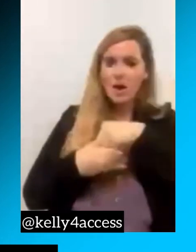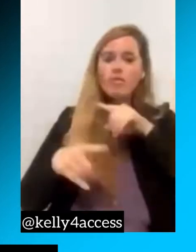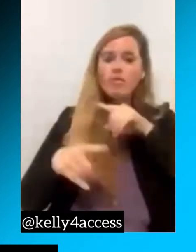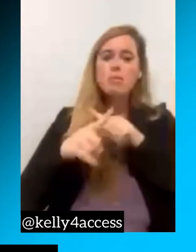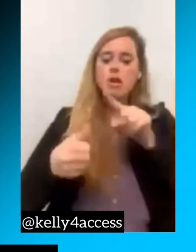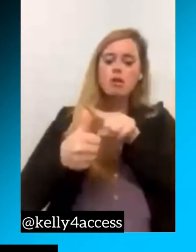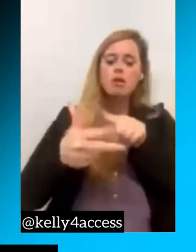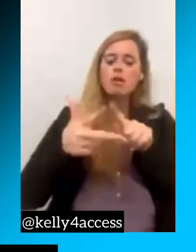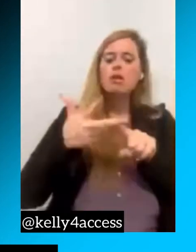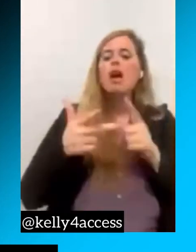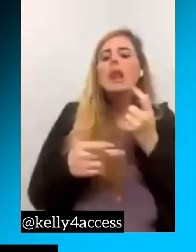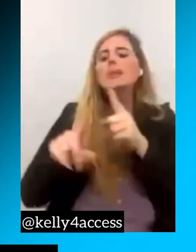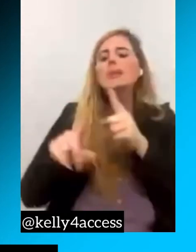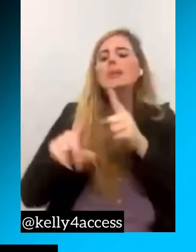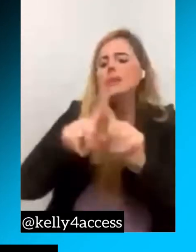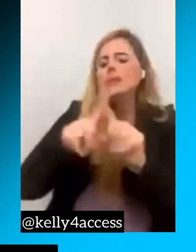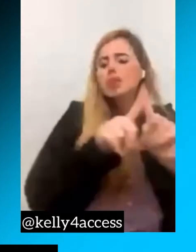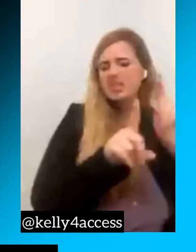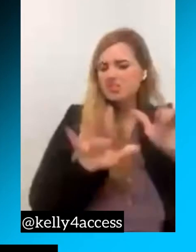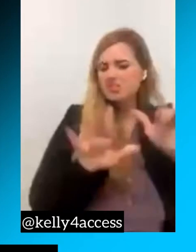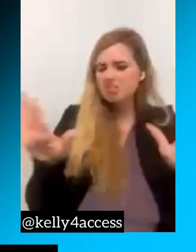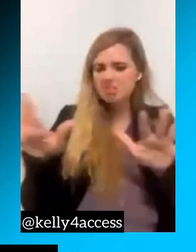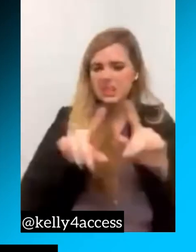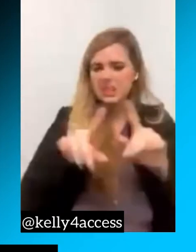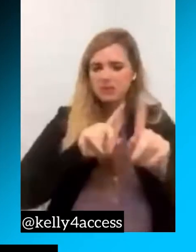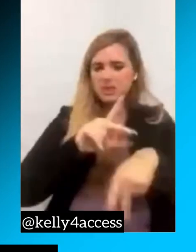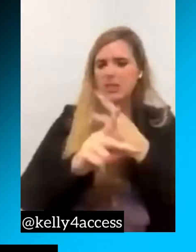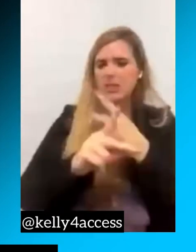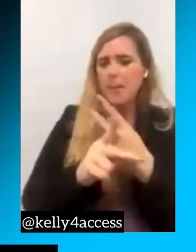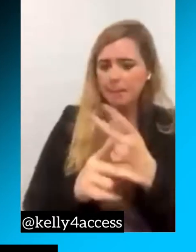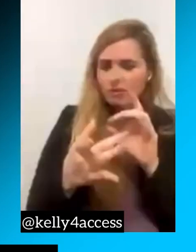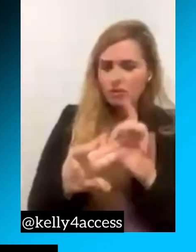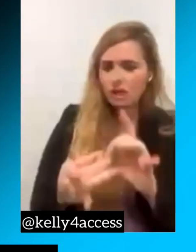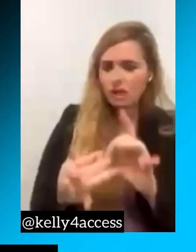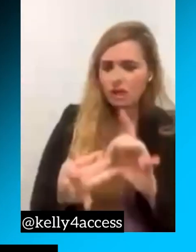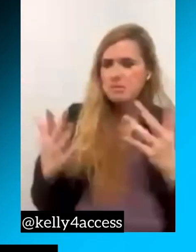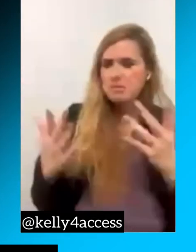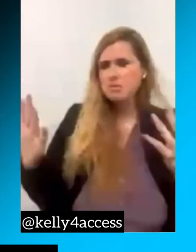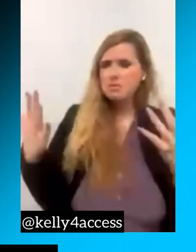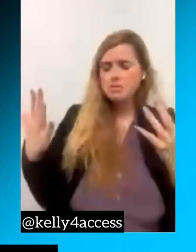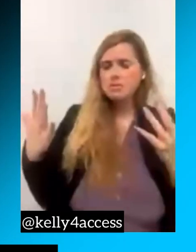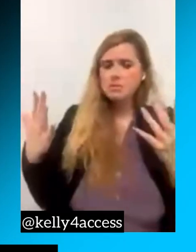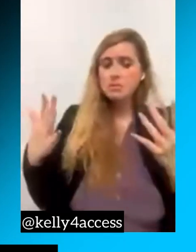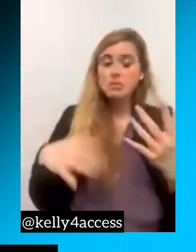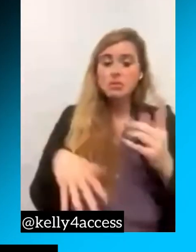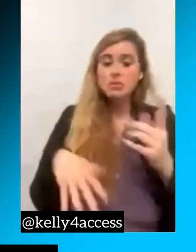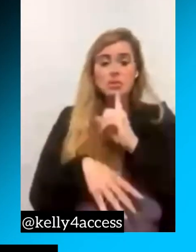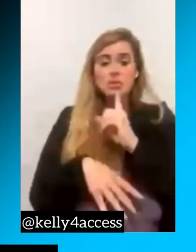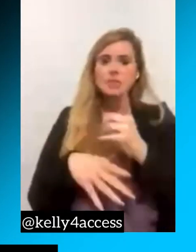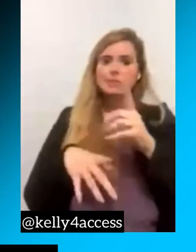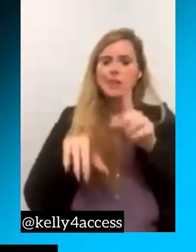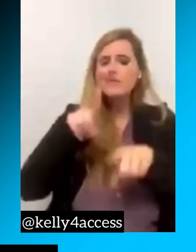and differing, I don't want to say subsets, but varying